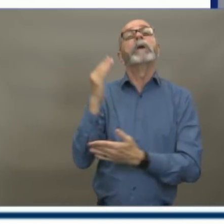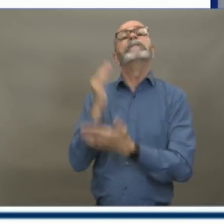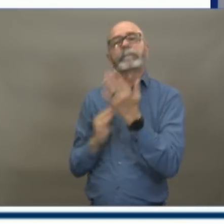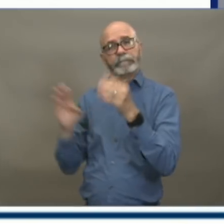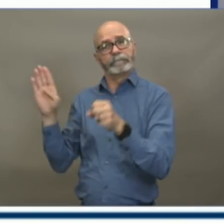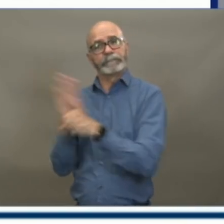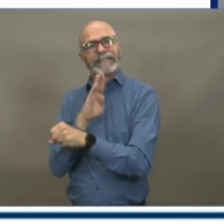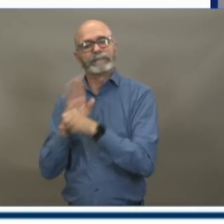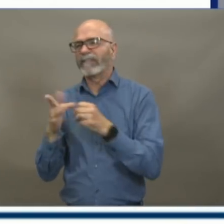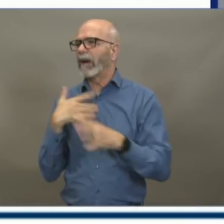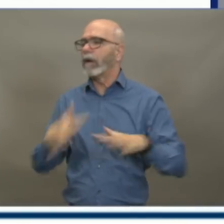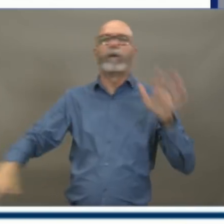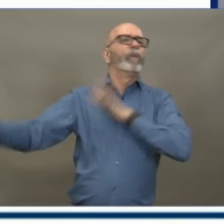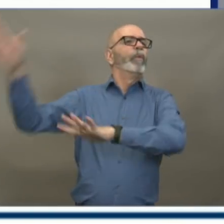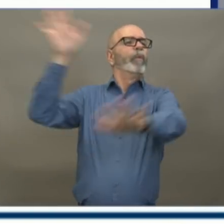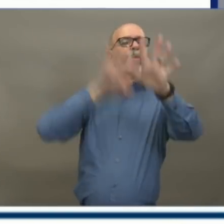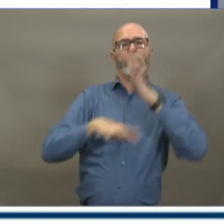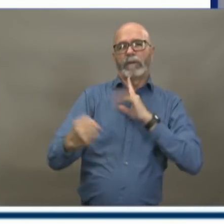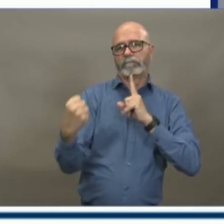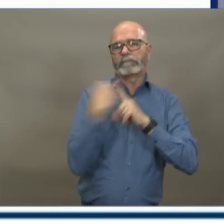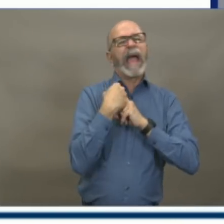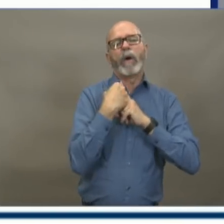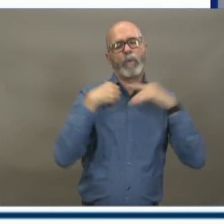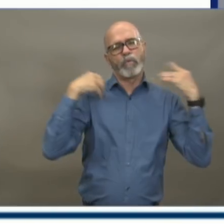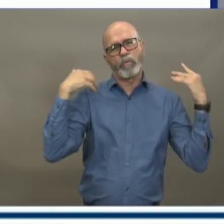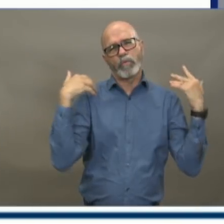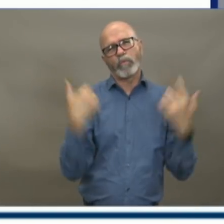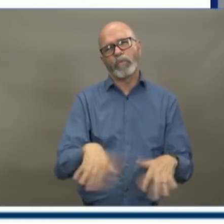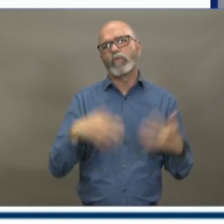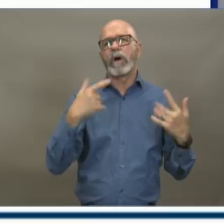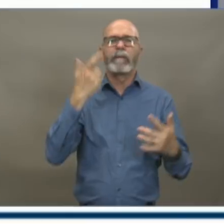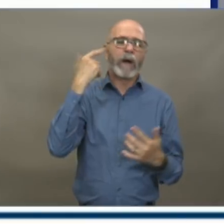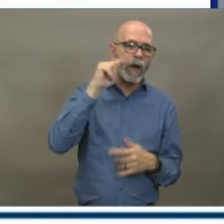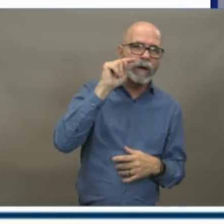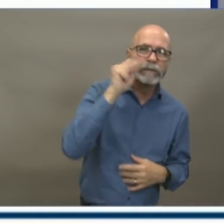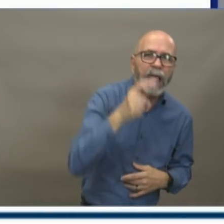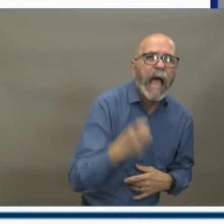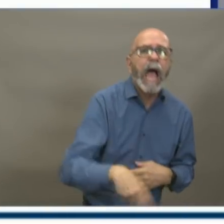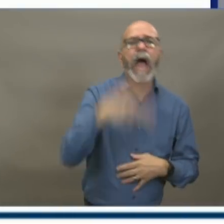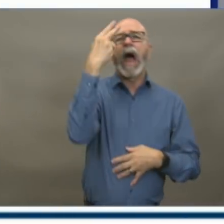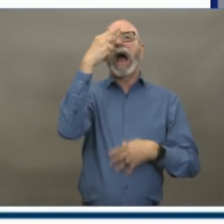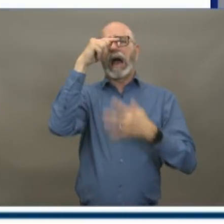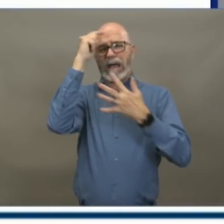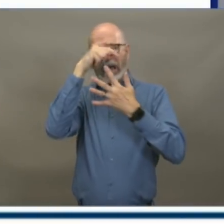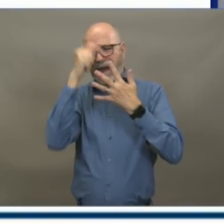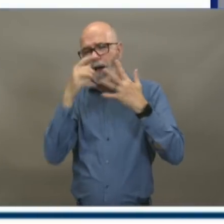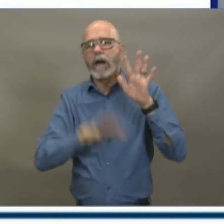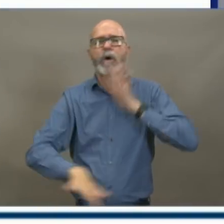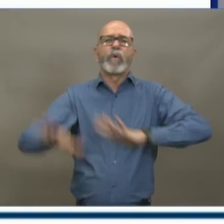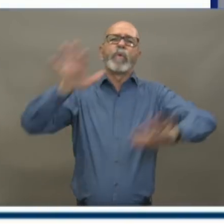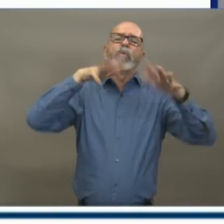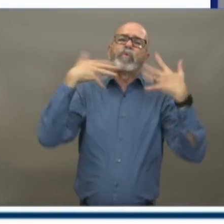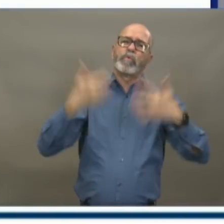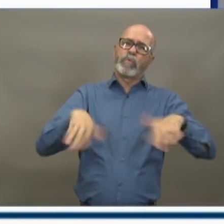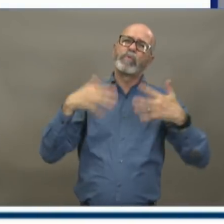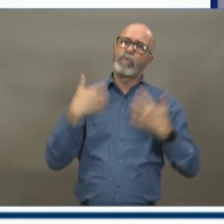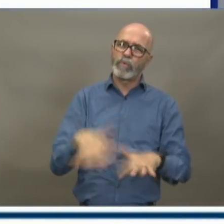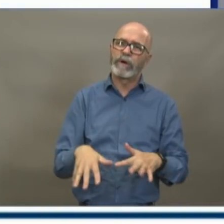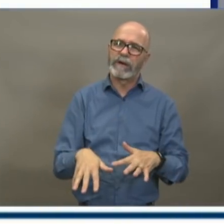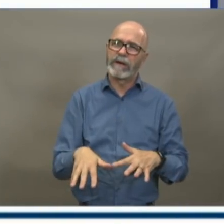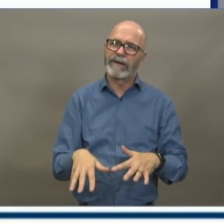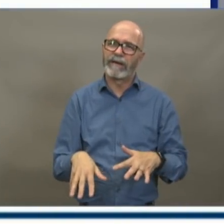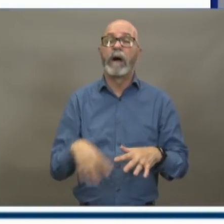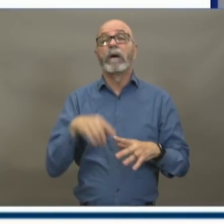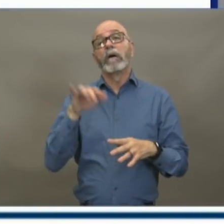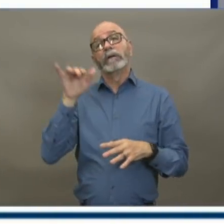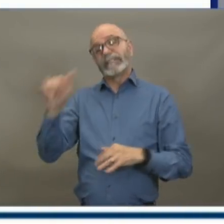comes to the business tax associated with their properties. But as we said back in the spring, those who could pay their municipal